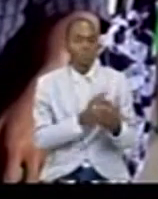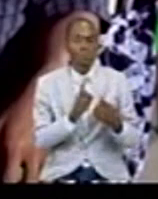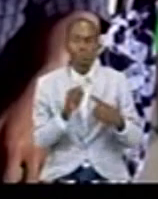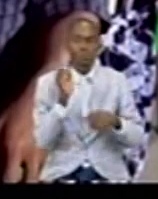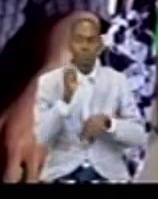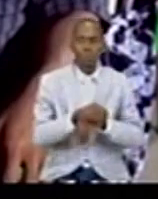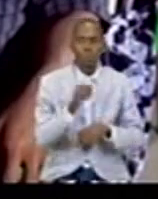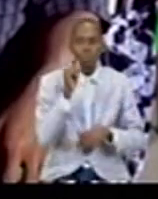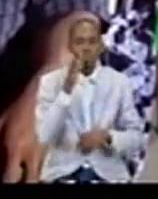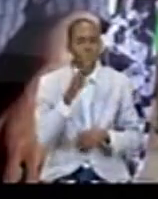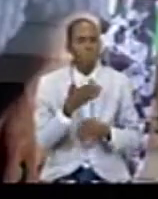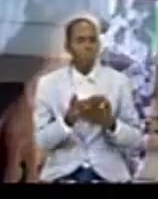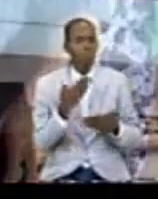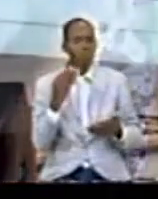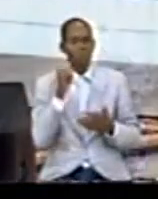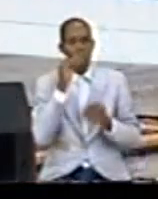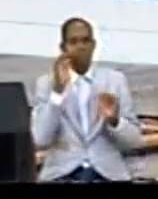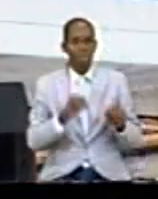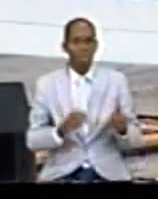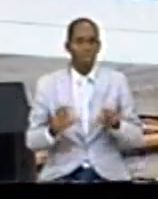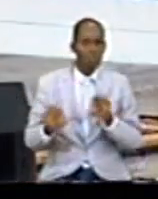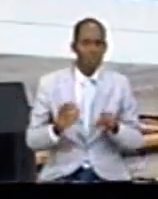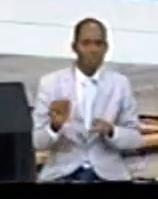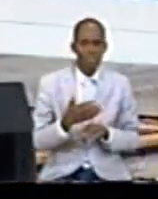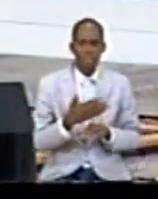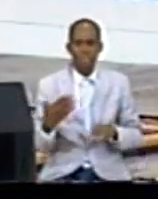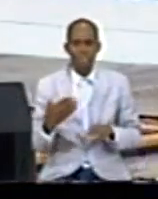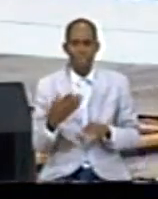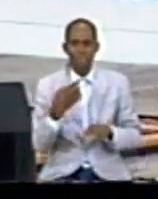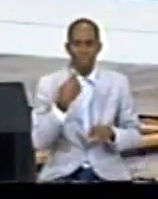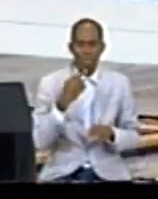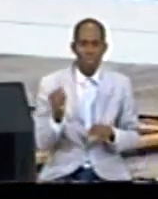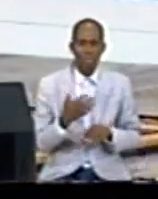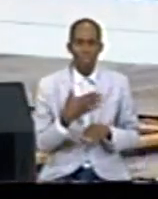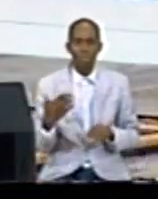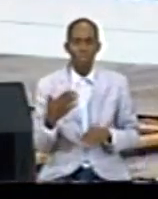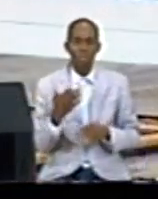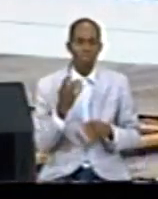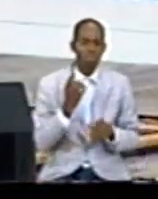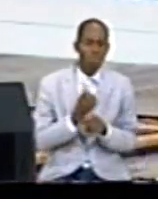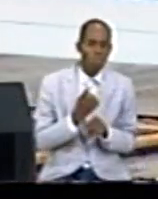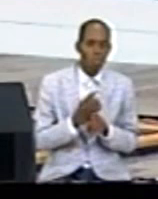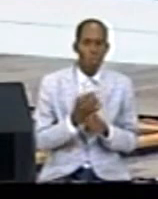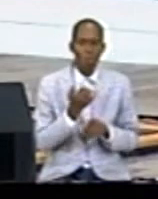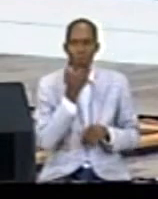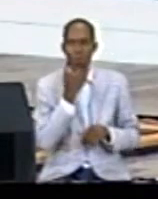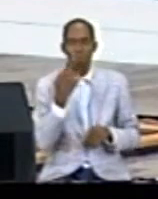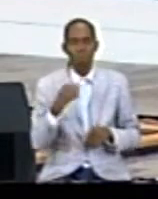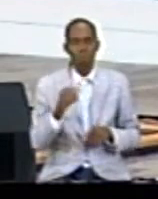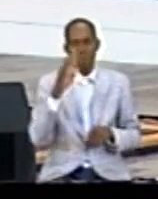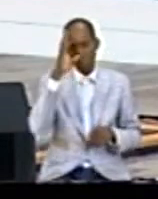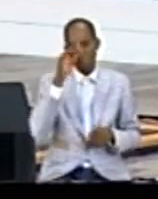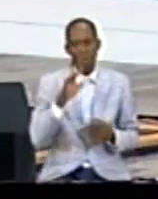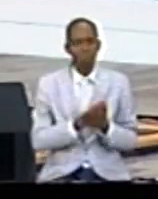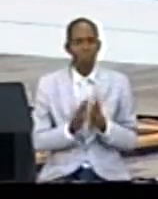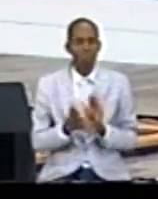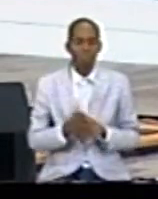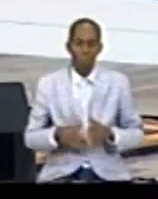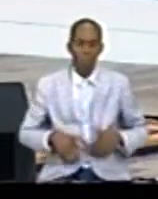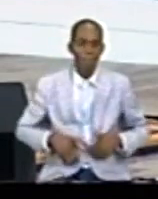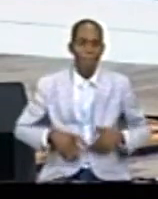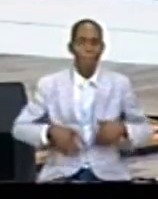woman even has any chance to do anything right or wrong, he gets angry. And at